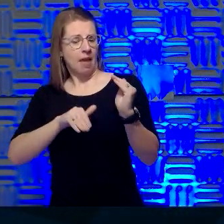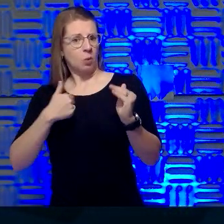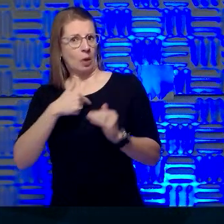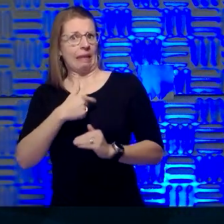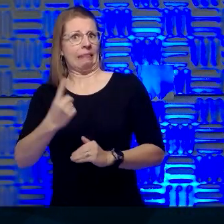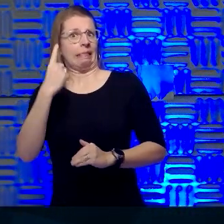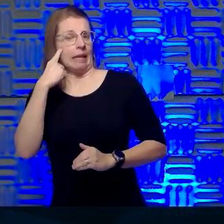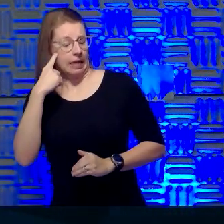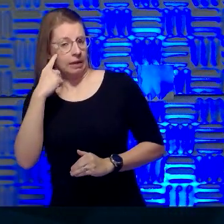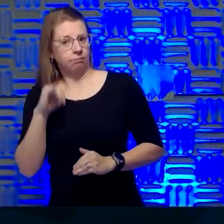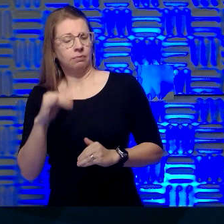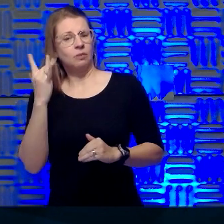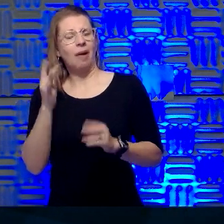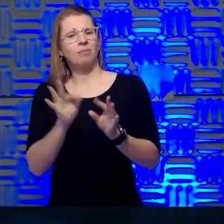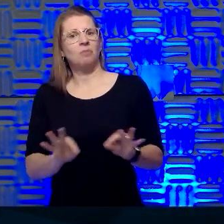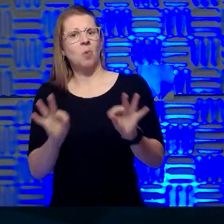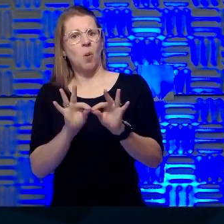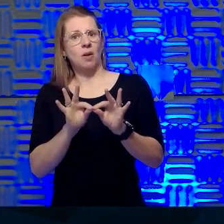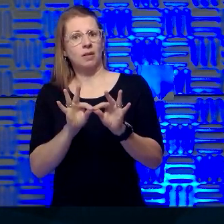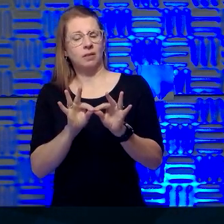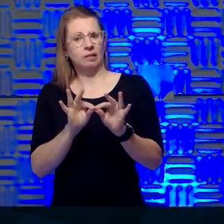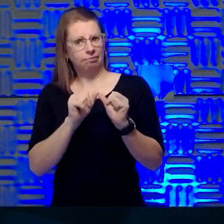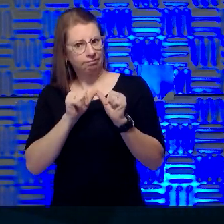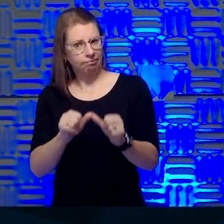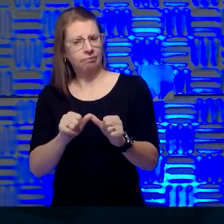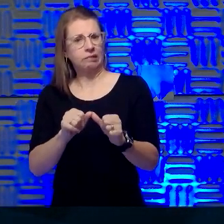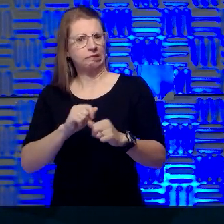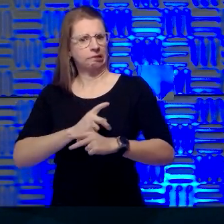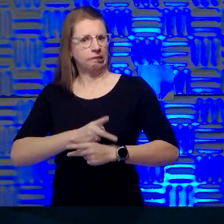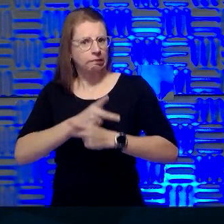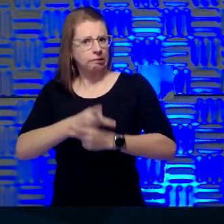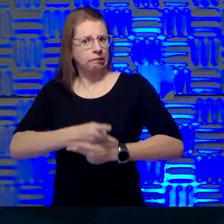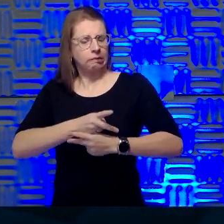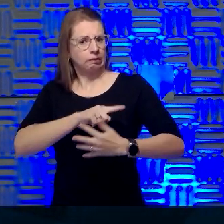it's important to continue with the precautions that have been discussed